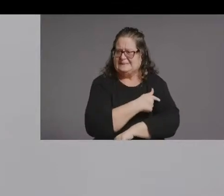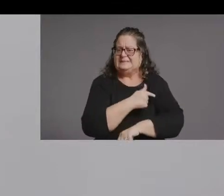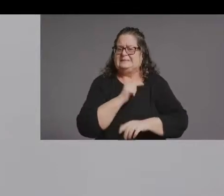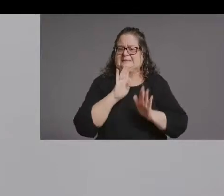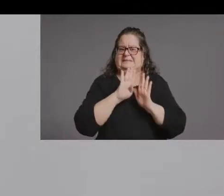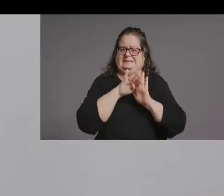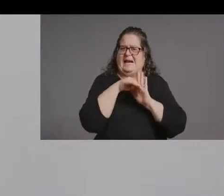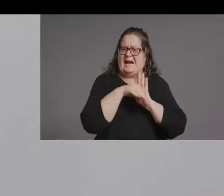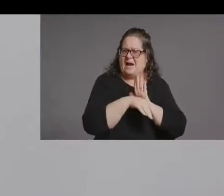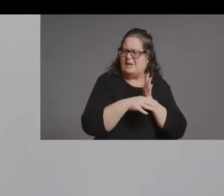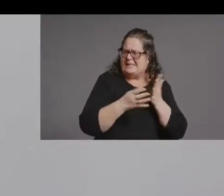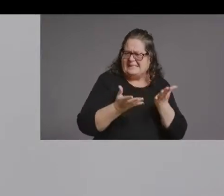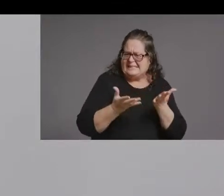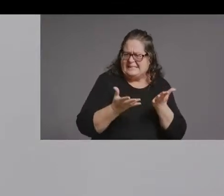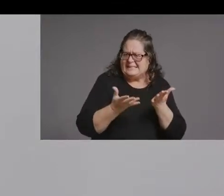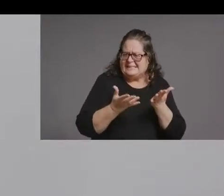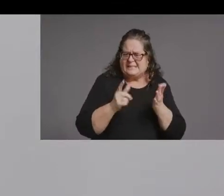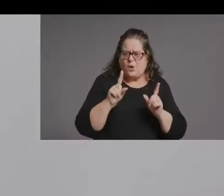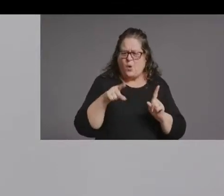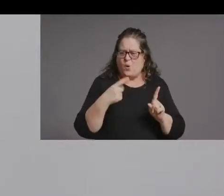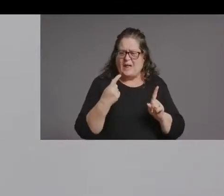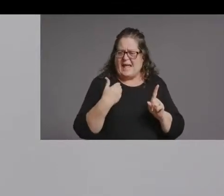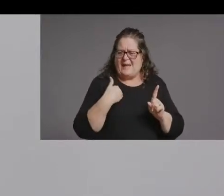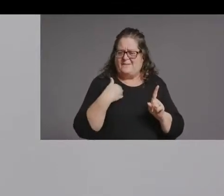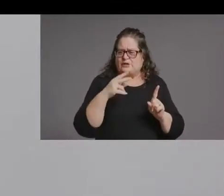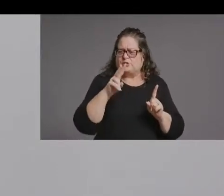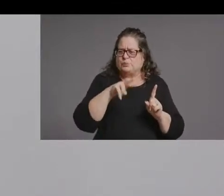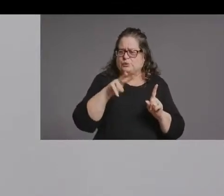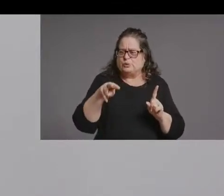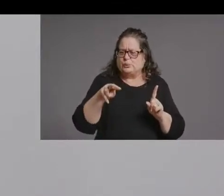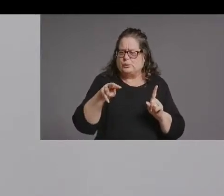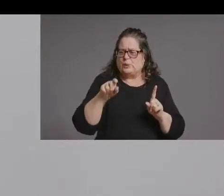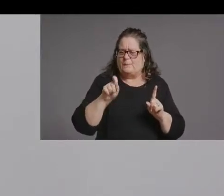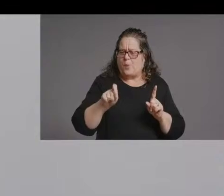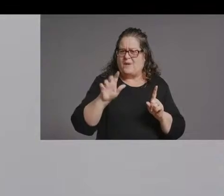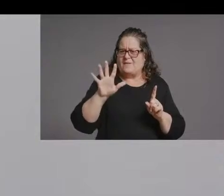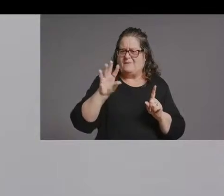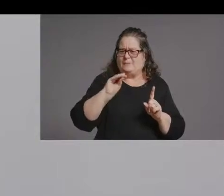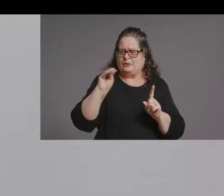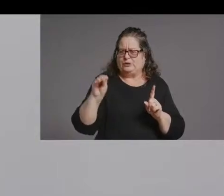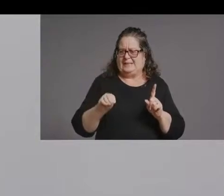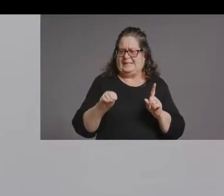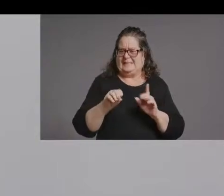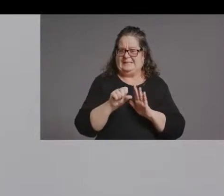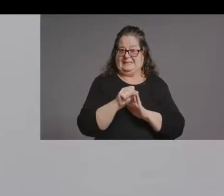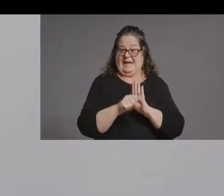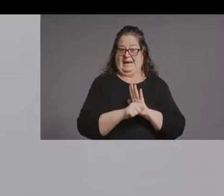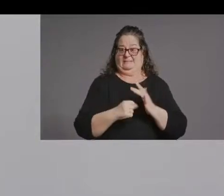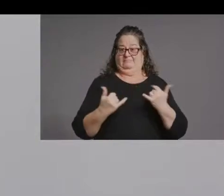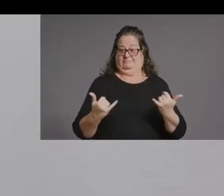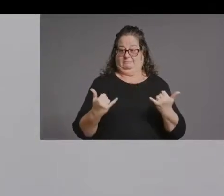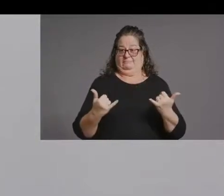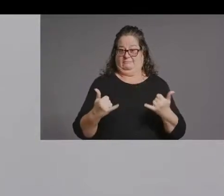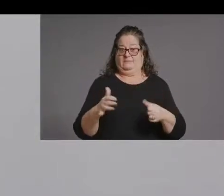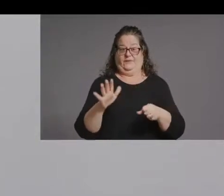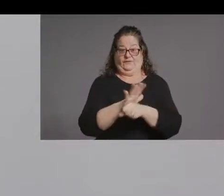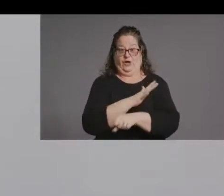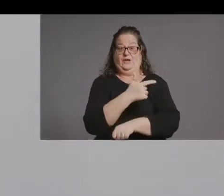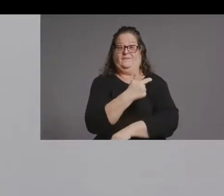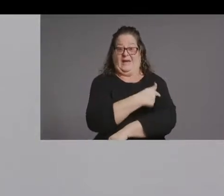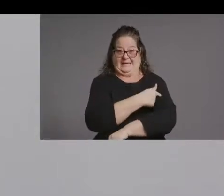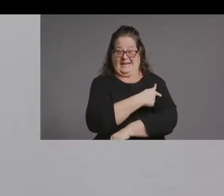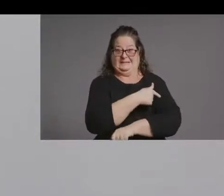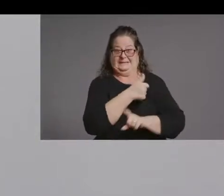fully vaccinated. You can talk to us about herd immunity. I realize some of this is outreach to communities, but